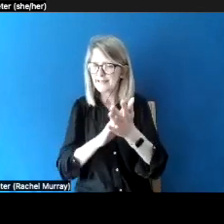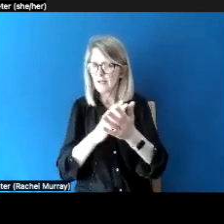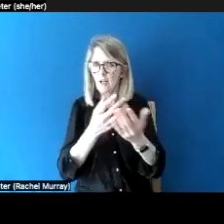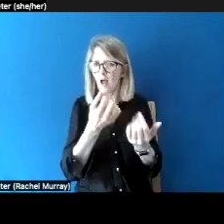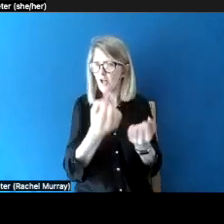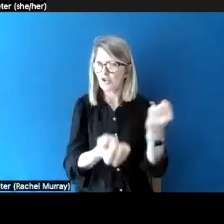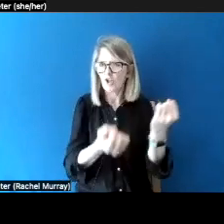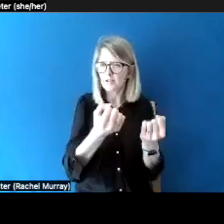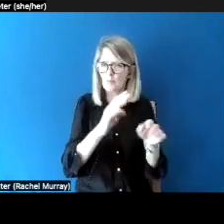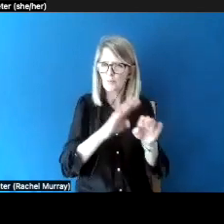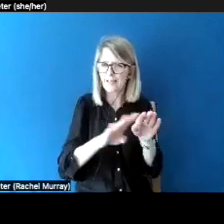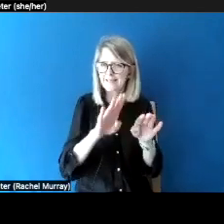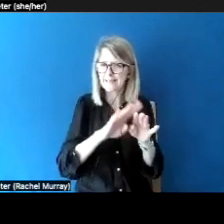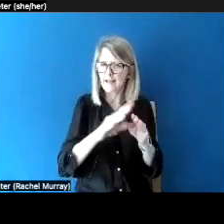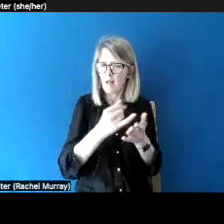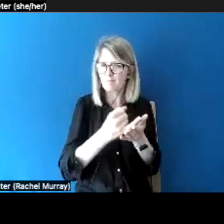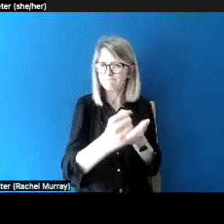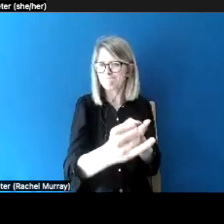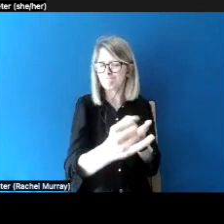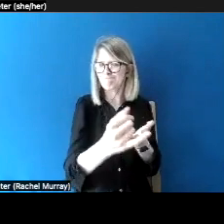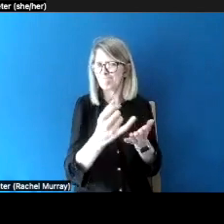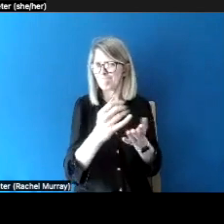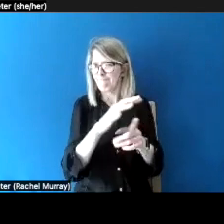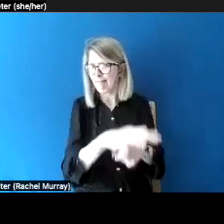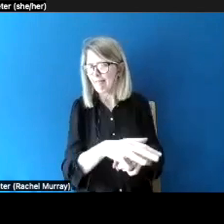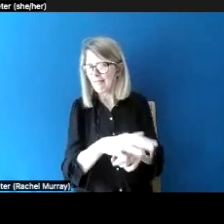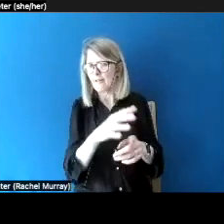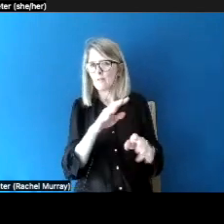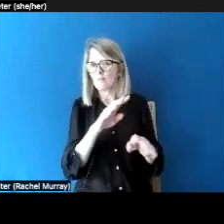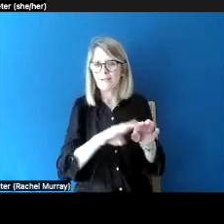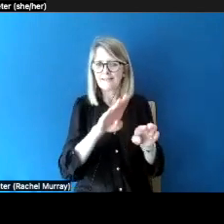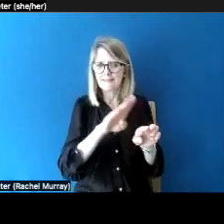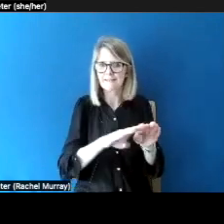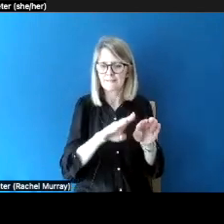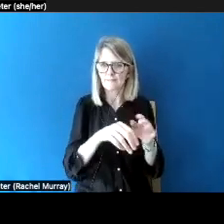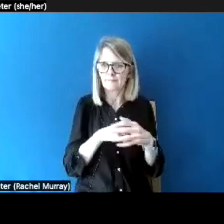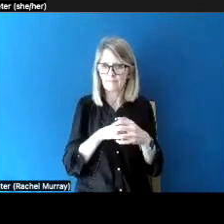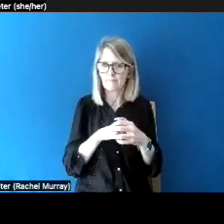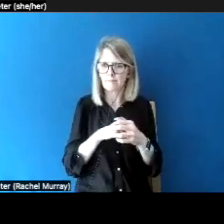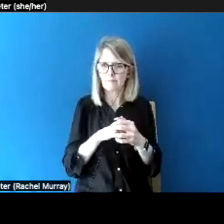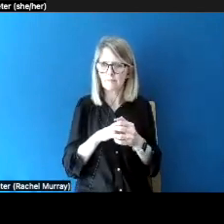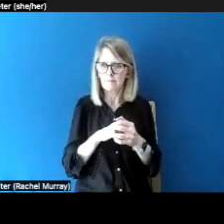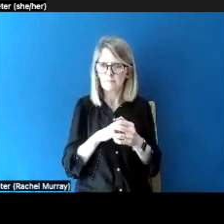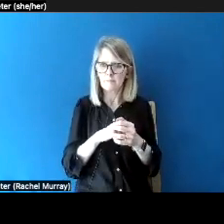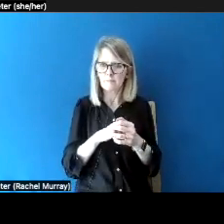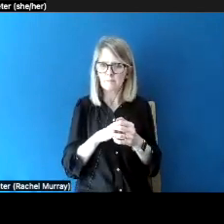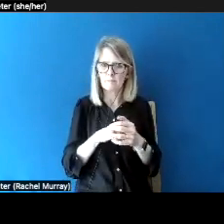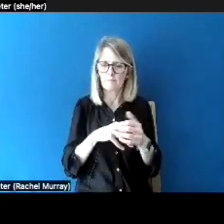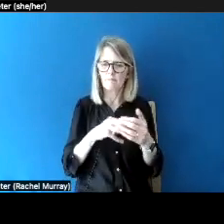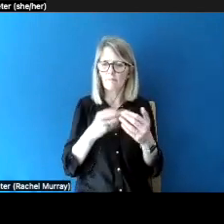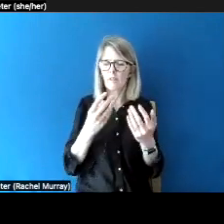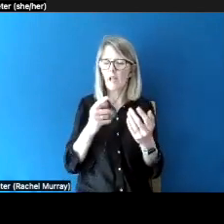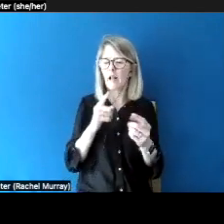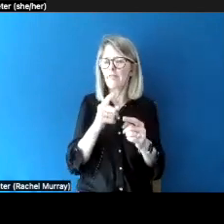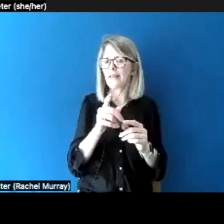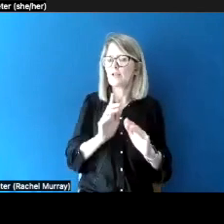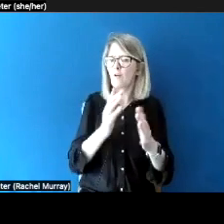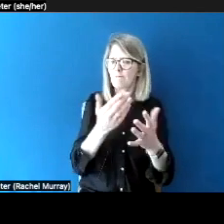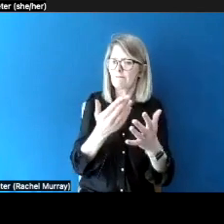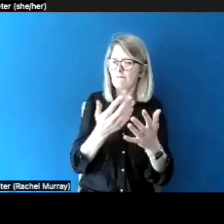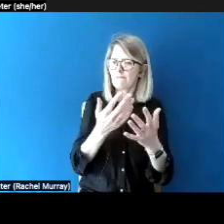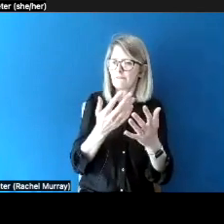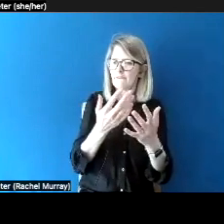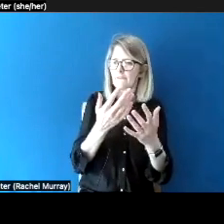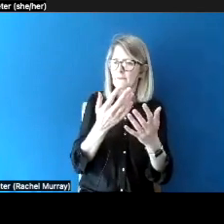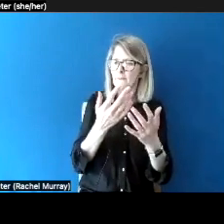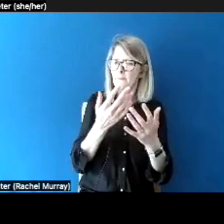where kind of the understanding that Gayatri Spivak and others have offered in terms of power, understanding power,